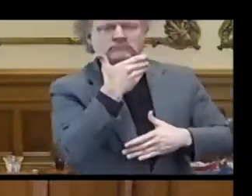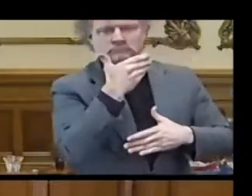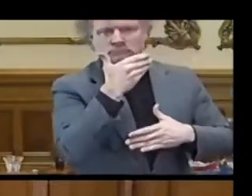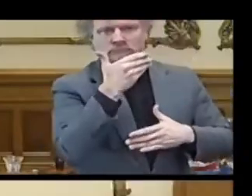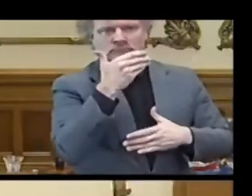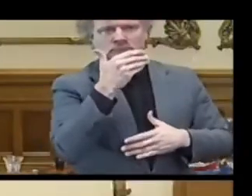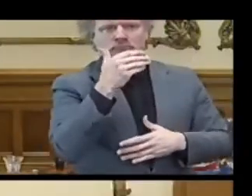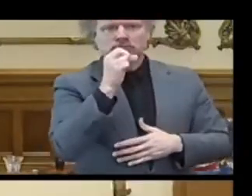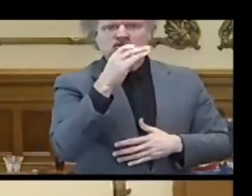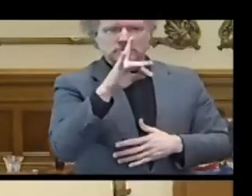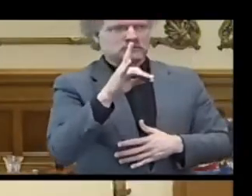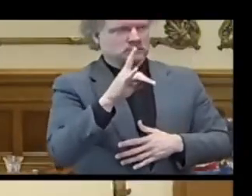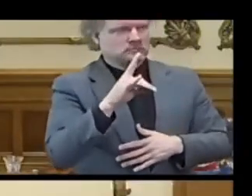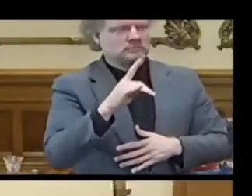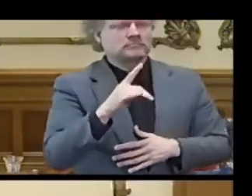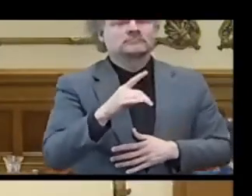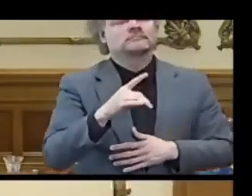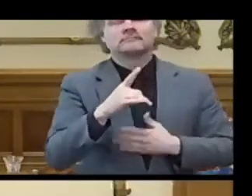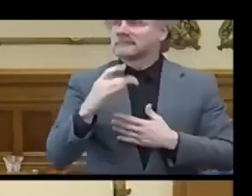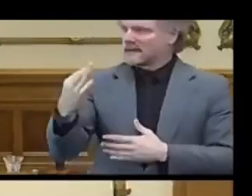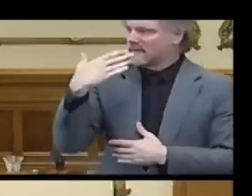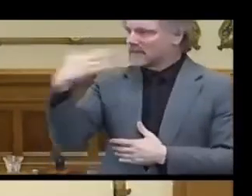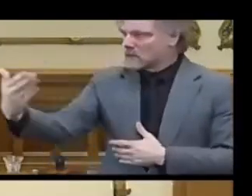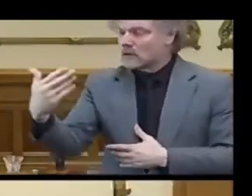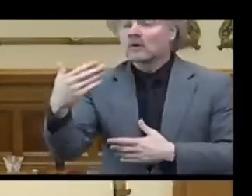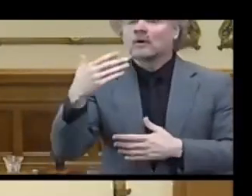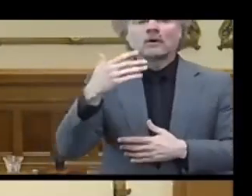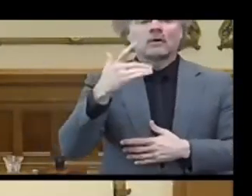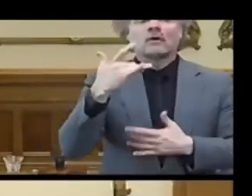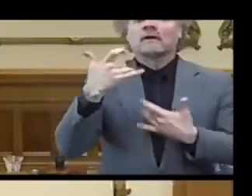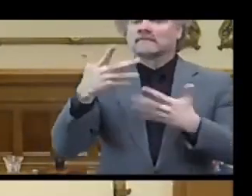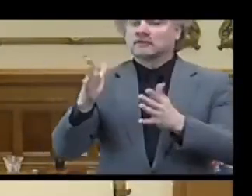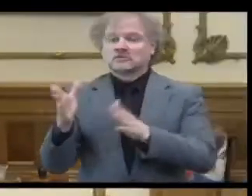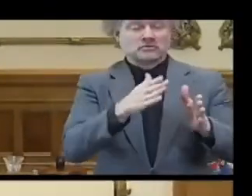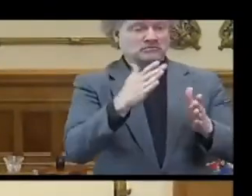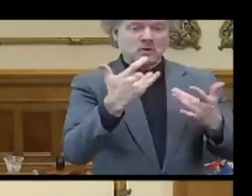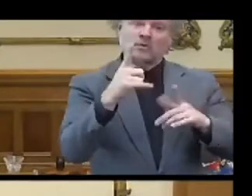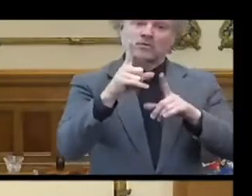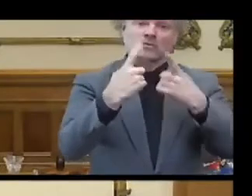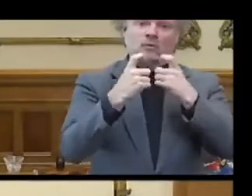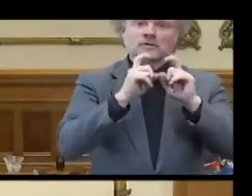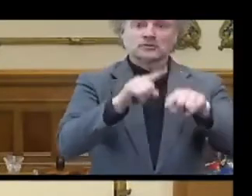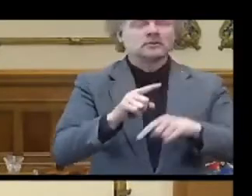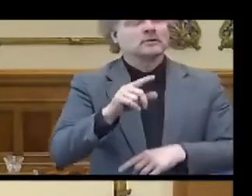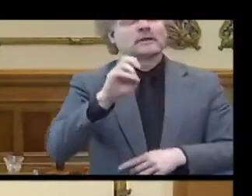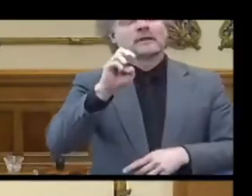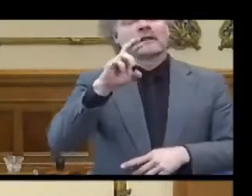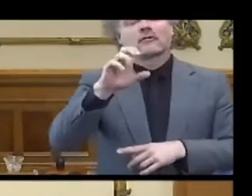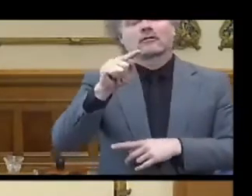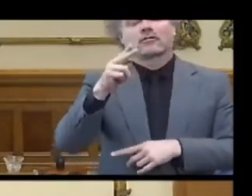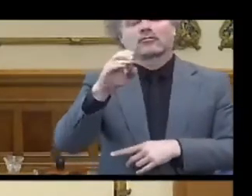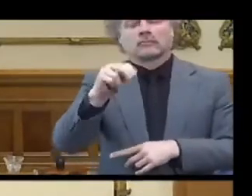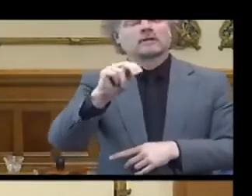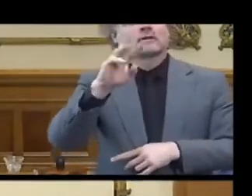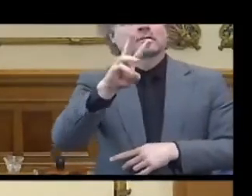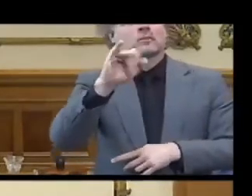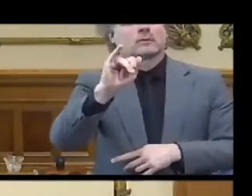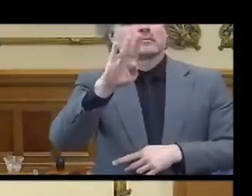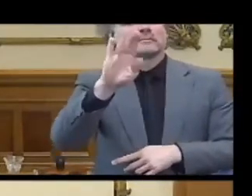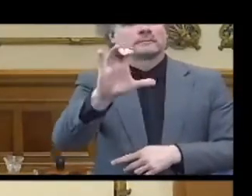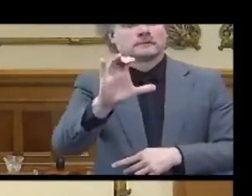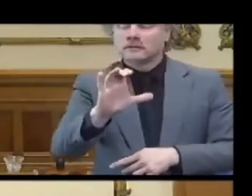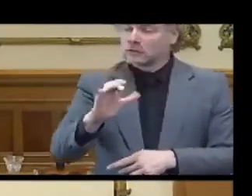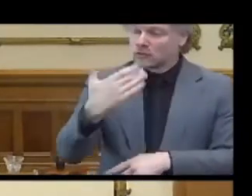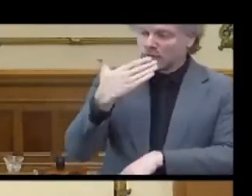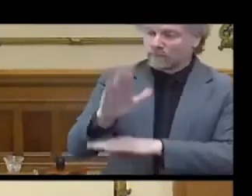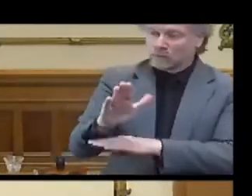Thank you, Rob. Thank you. With that, Rachel, we'll go right to the Q&A. Eric Berman, WIBC. Good afternoon,